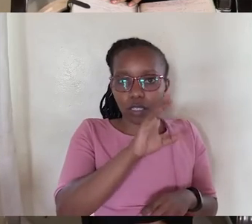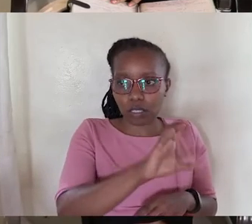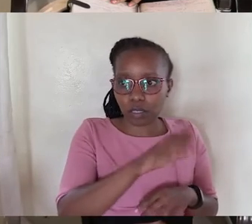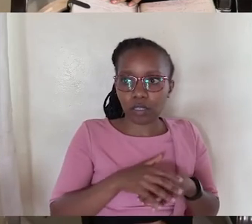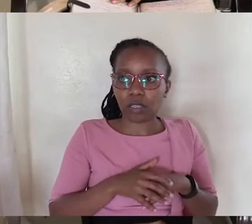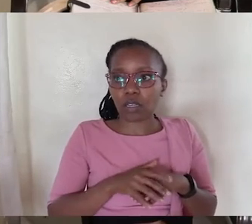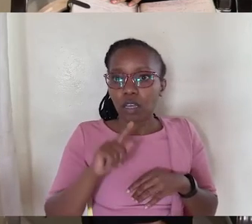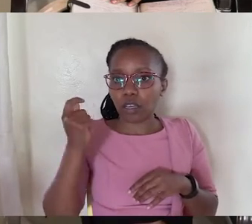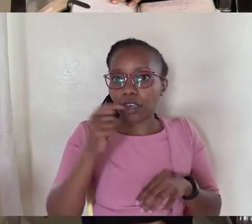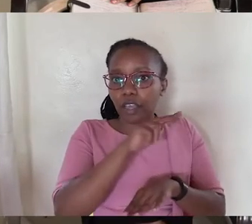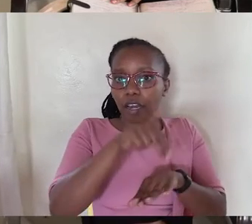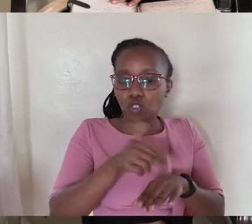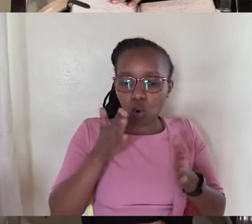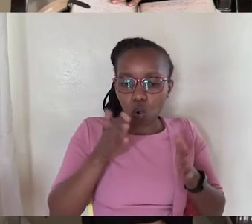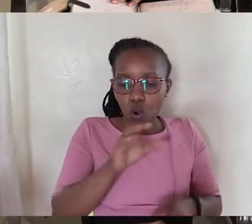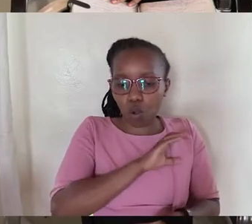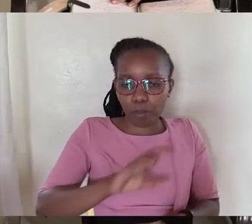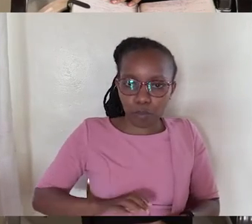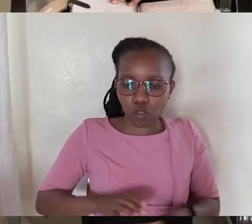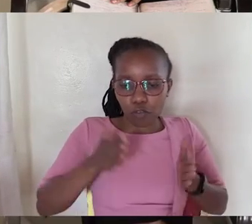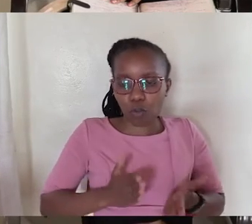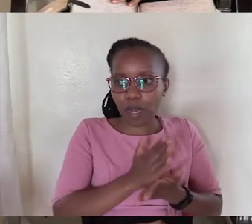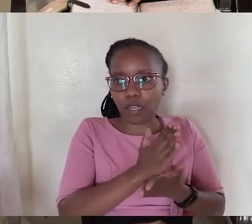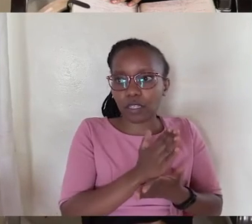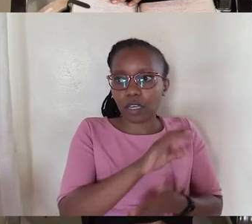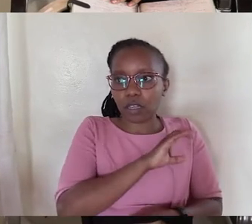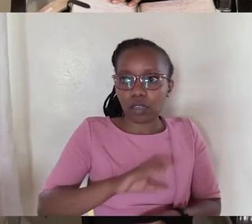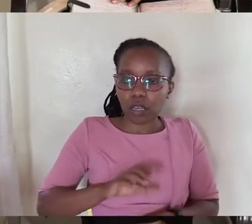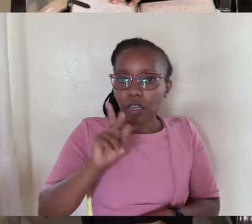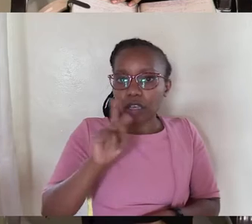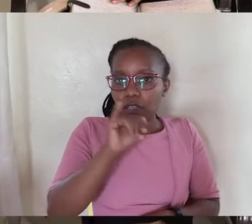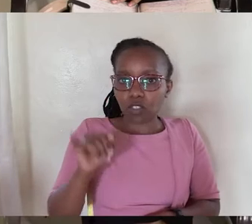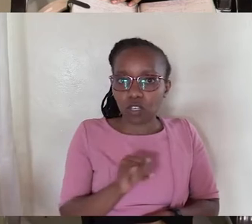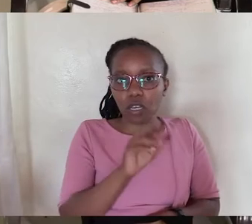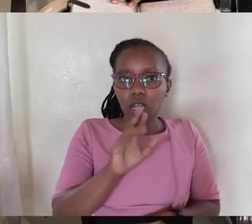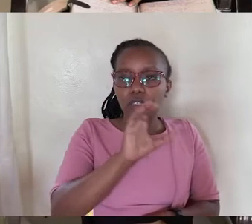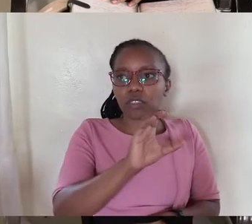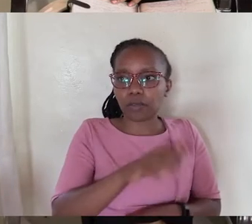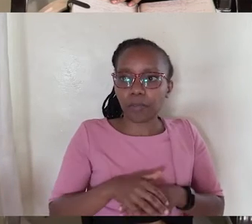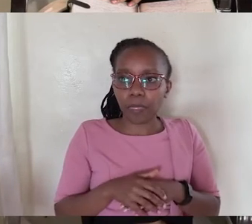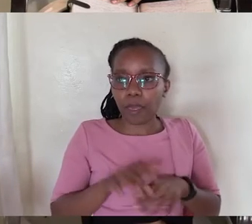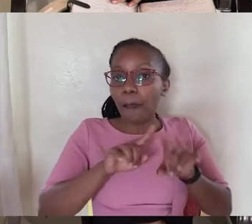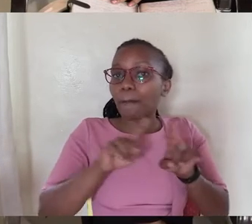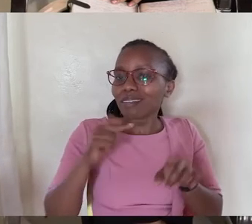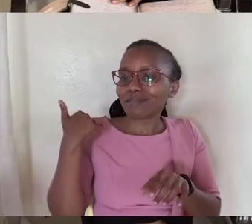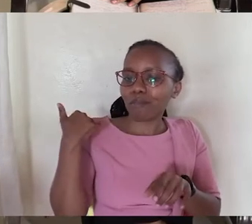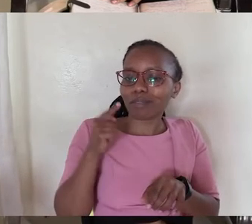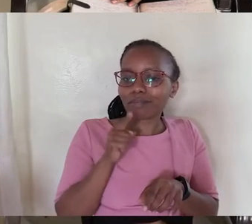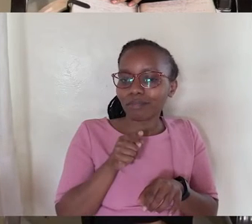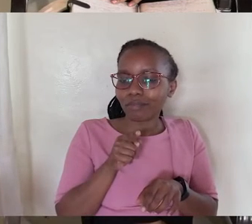it, Kenya National Commission for Human Rights said it, and now the KHRC report is saying it. But these numbers have